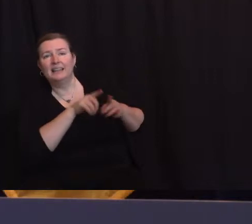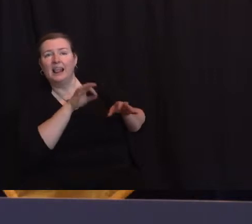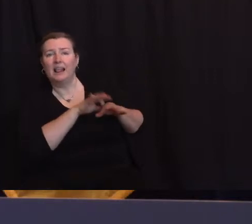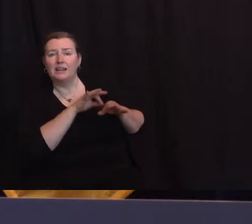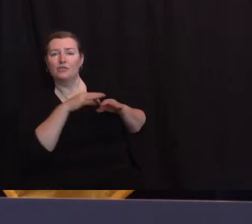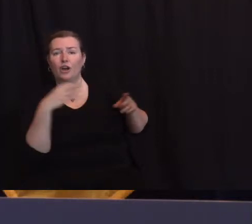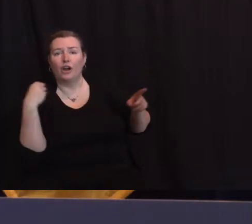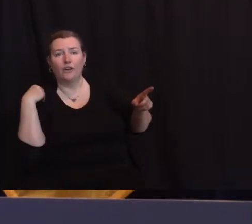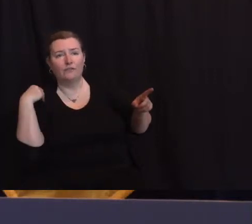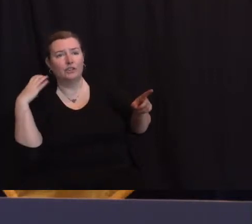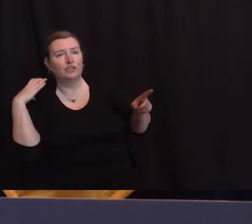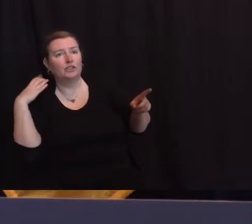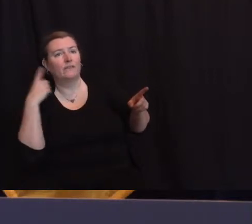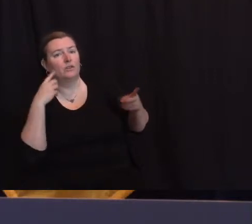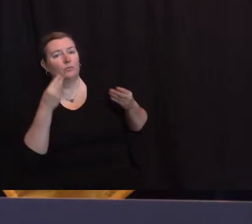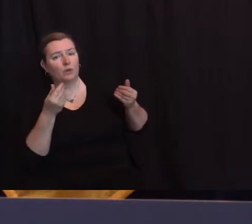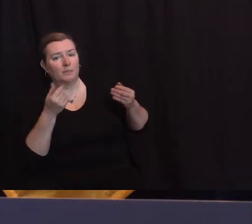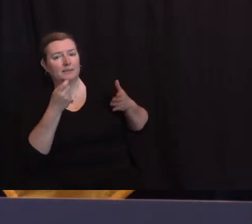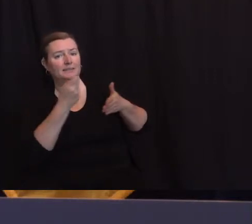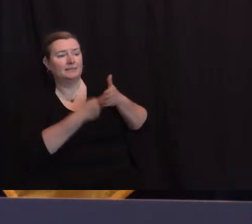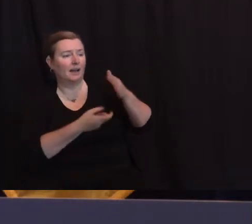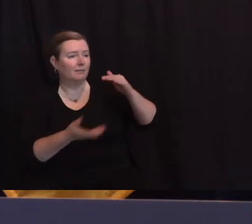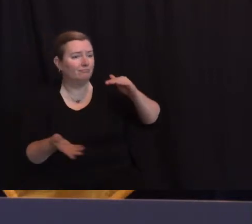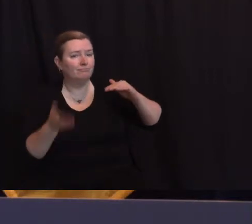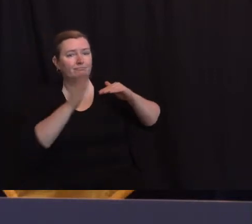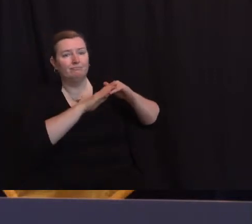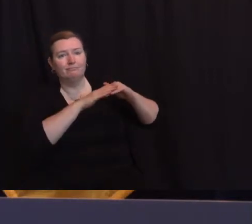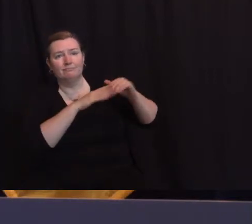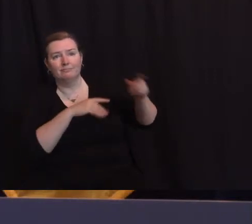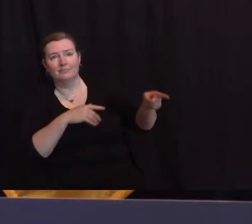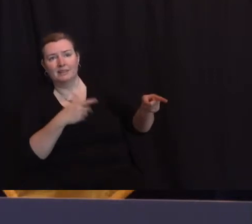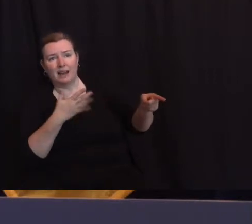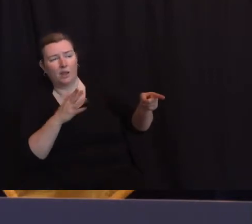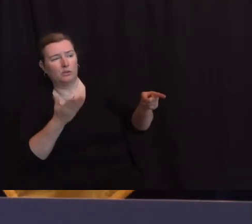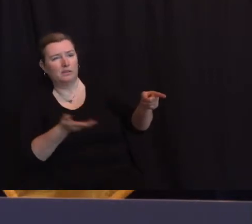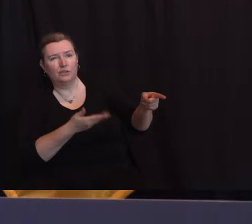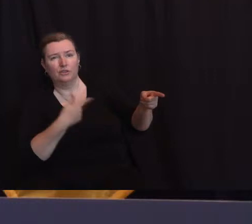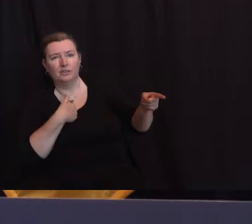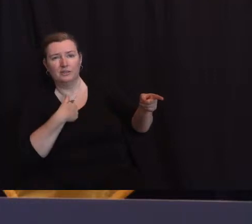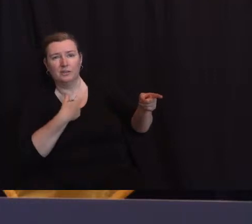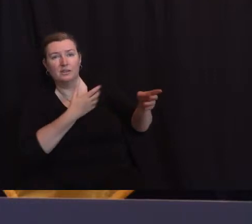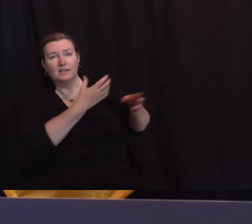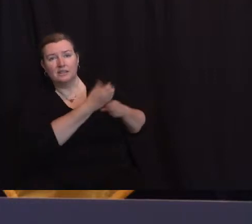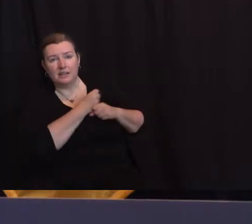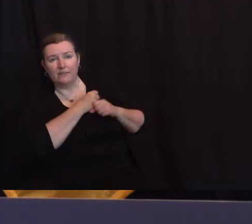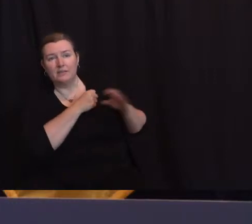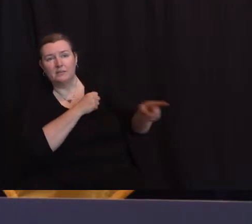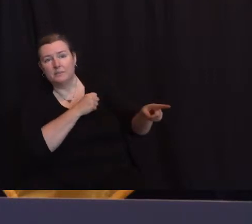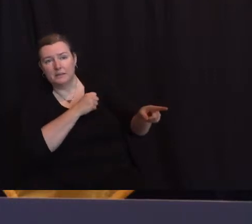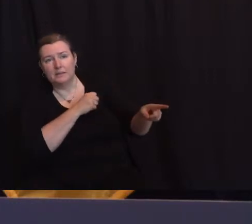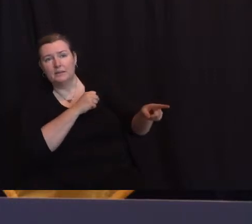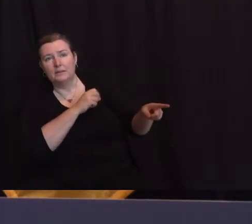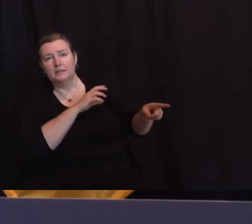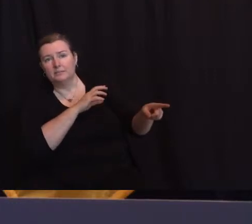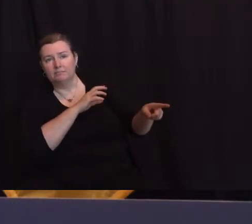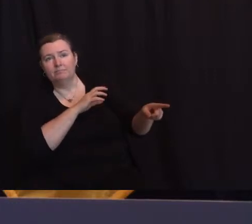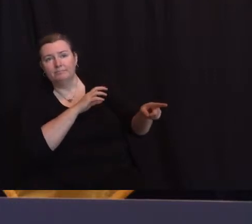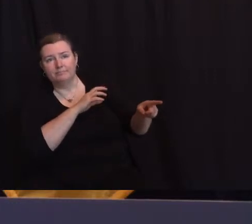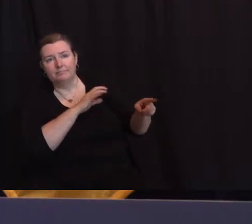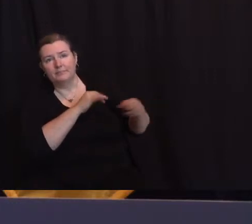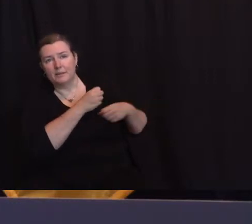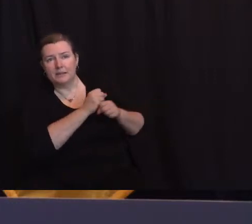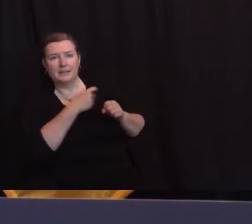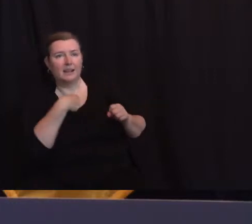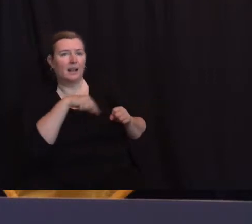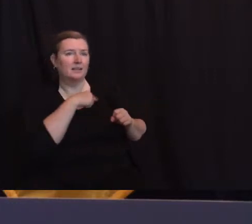that the property tax crisis went out of control. We inherited the mess that he and his colleagues created. We've got 3 of the 5 lowest